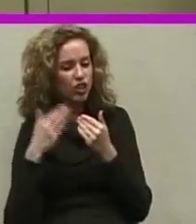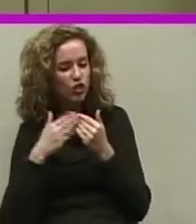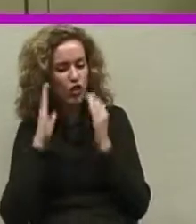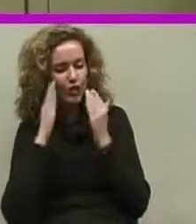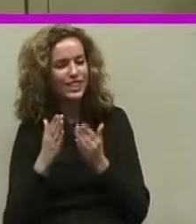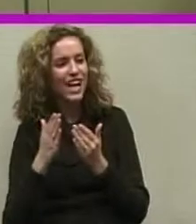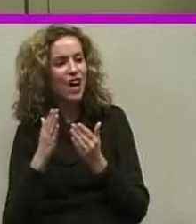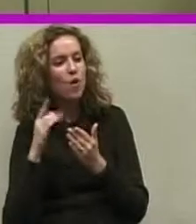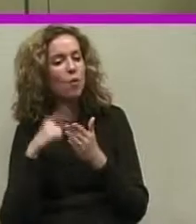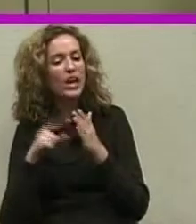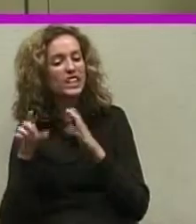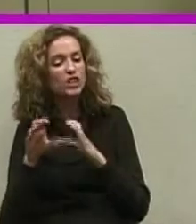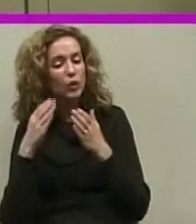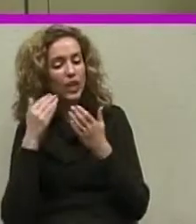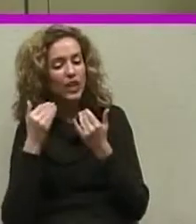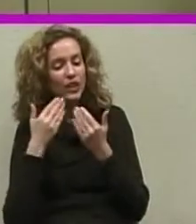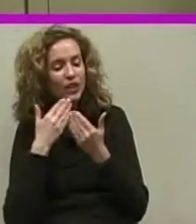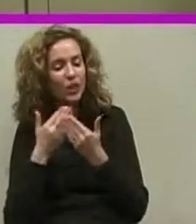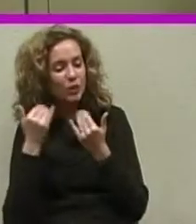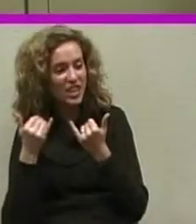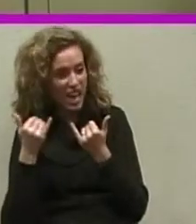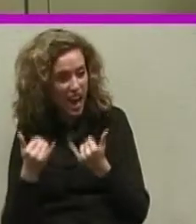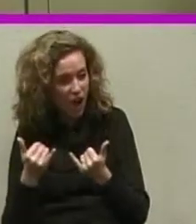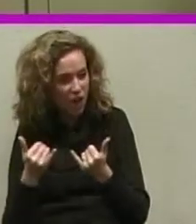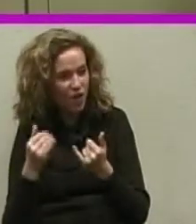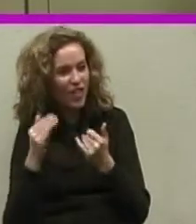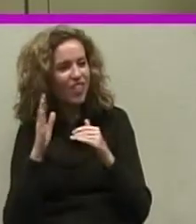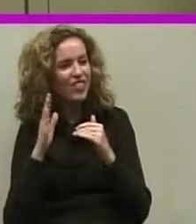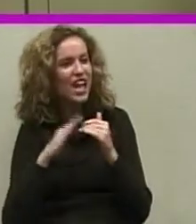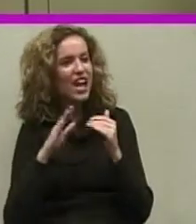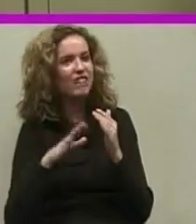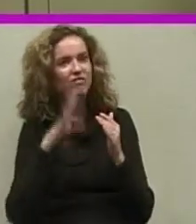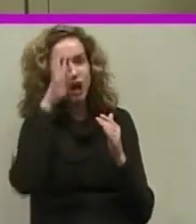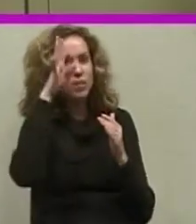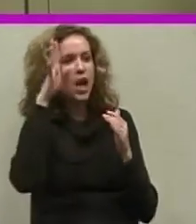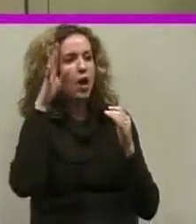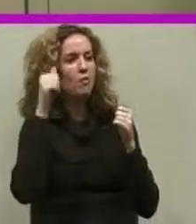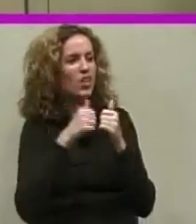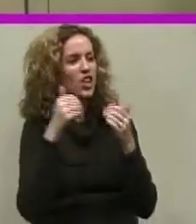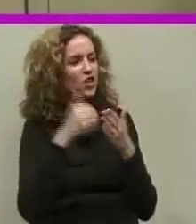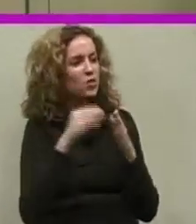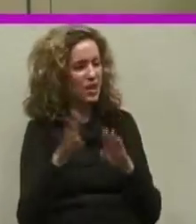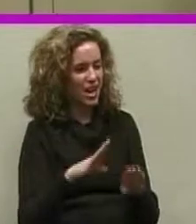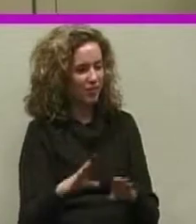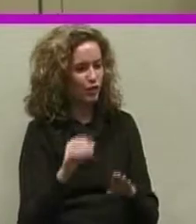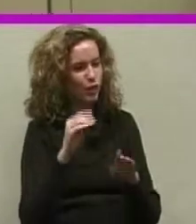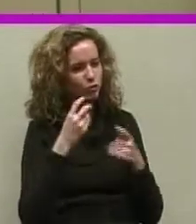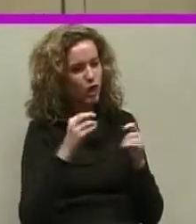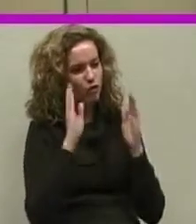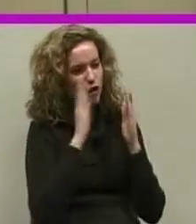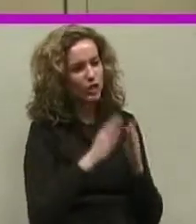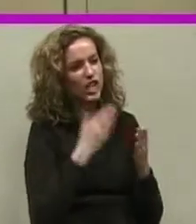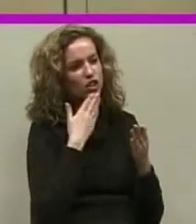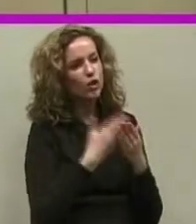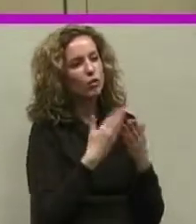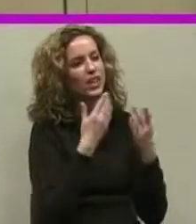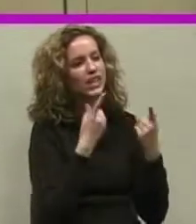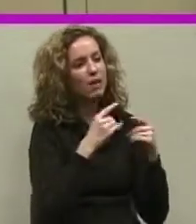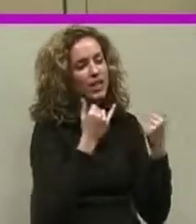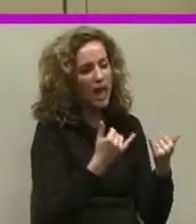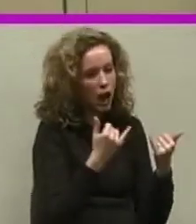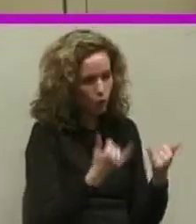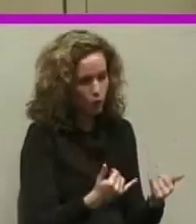So if I can help specify what the child's doing, that's going to help in terms of developing the plan. Okay? Turn the page.